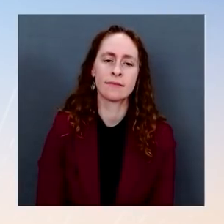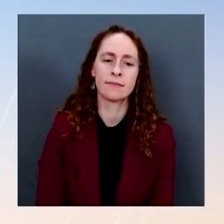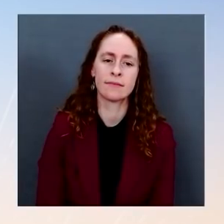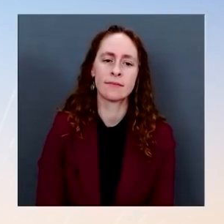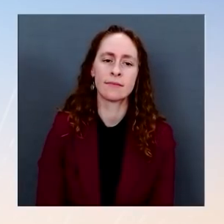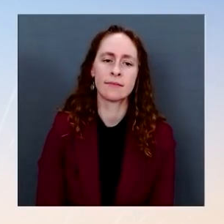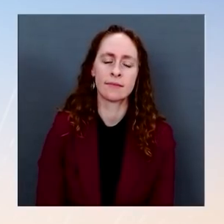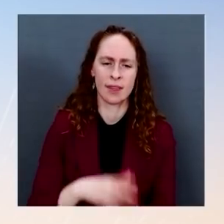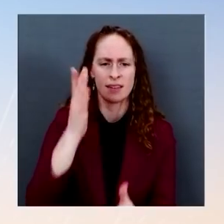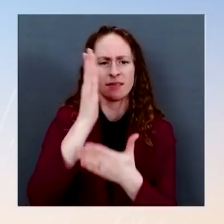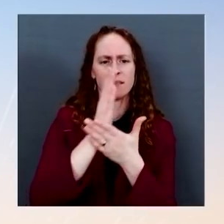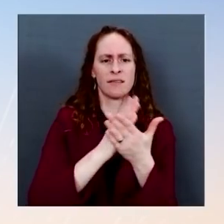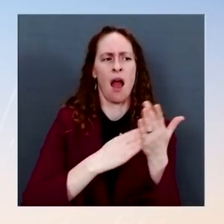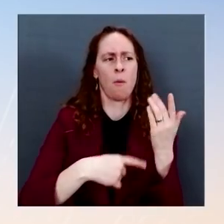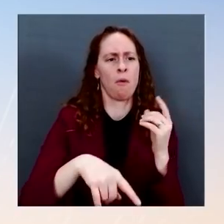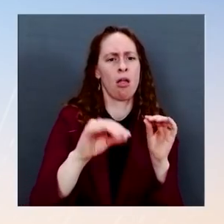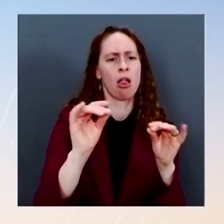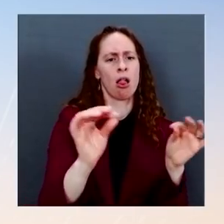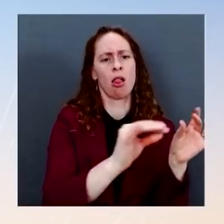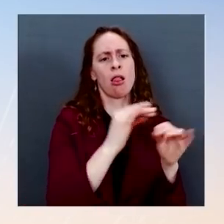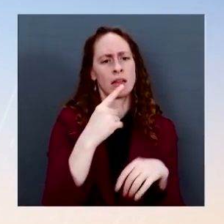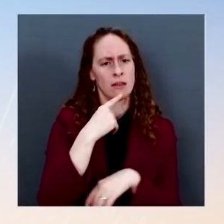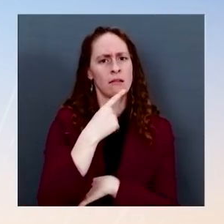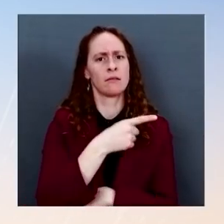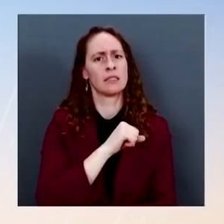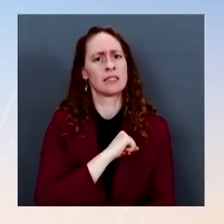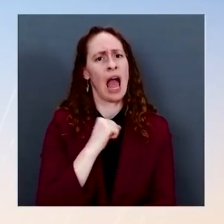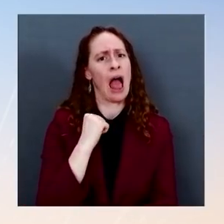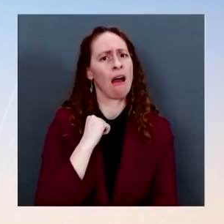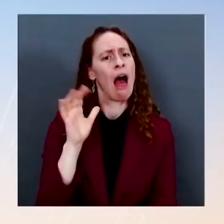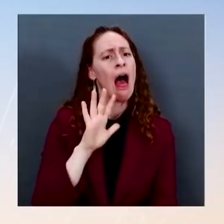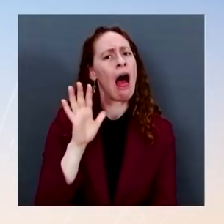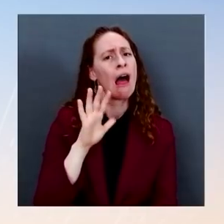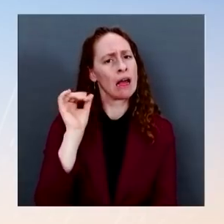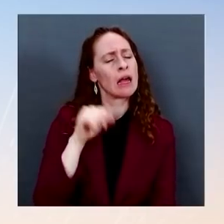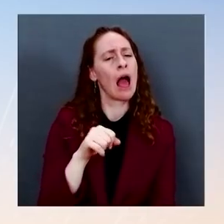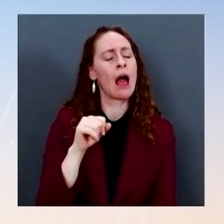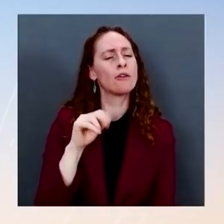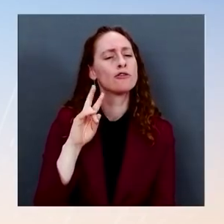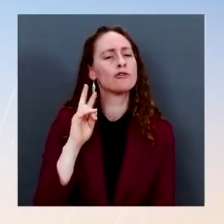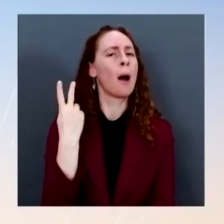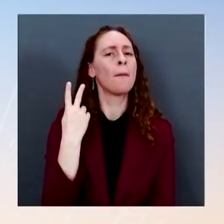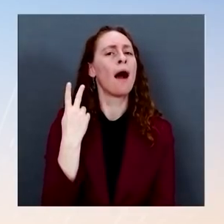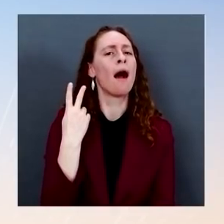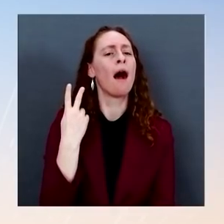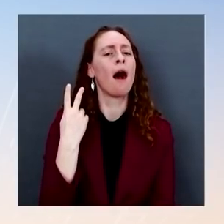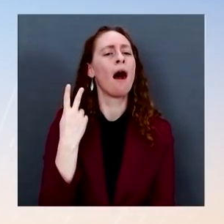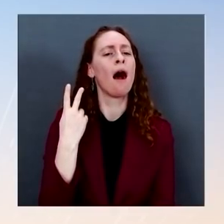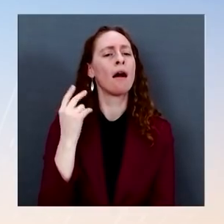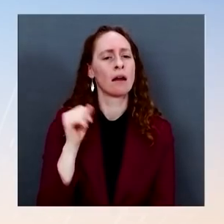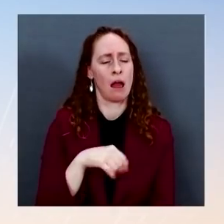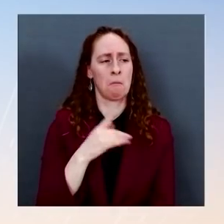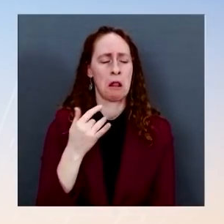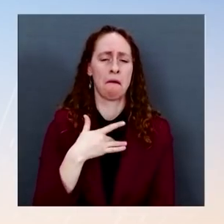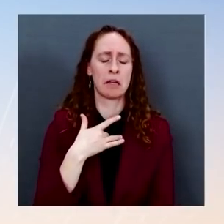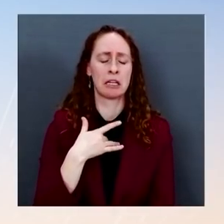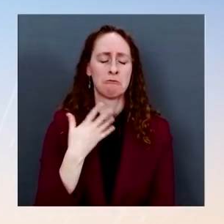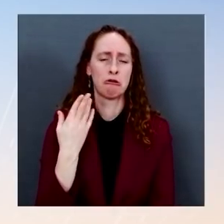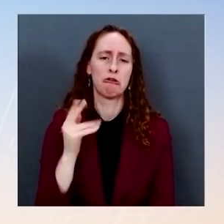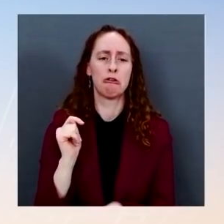that statement from him that he feels that he's been badgered and beaten? Well, that certainly is not our objective, never has been our